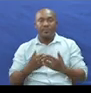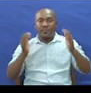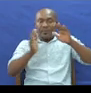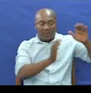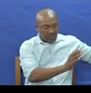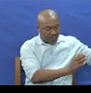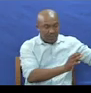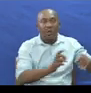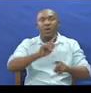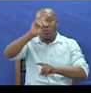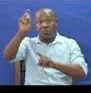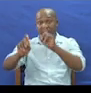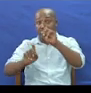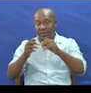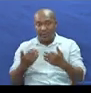questions.